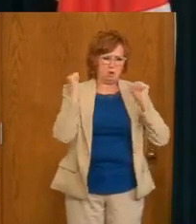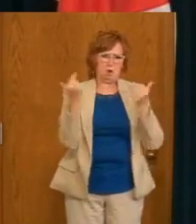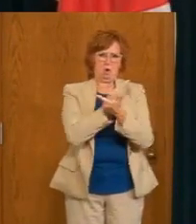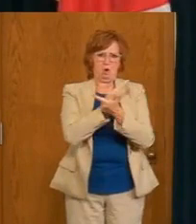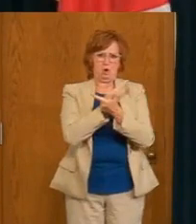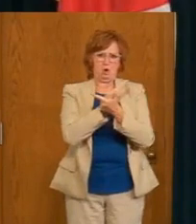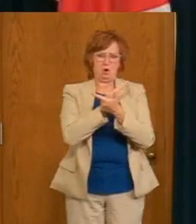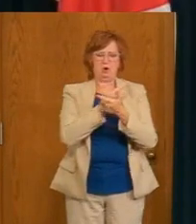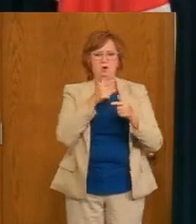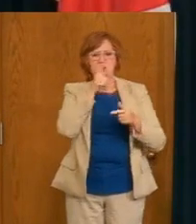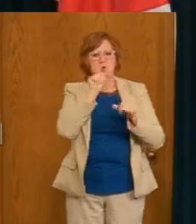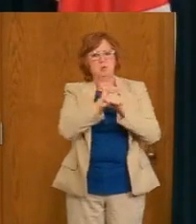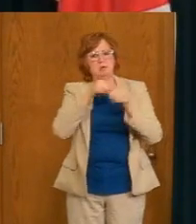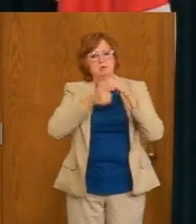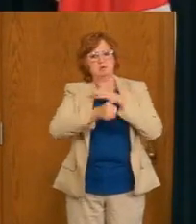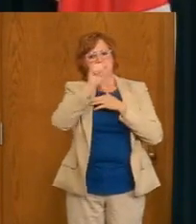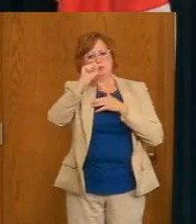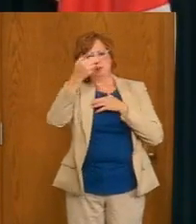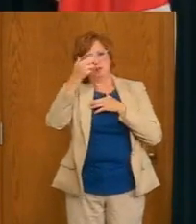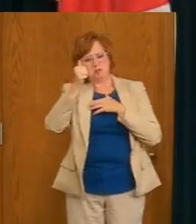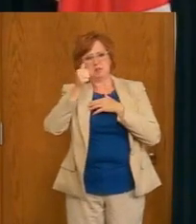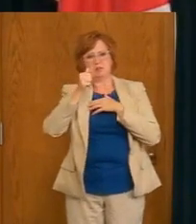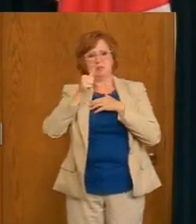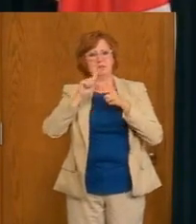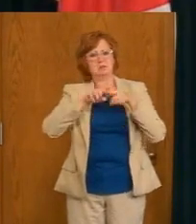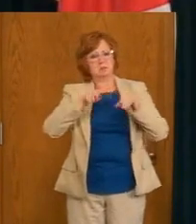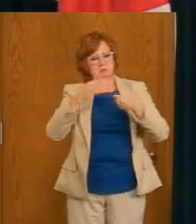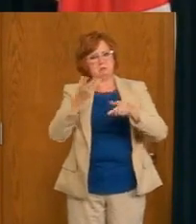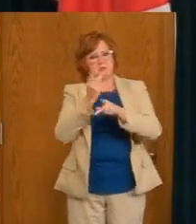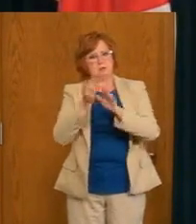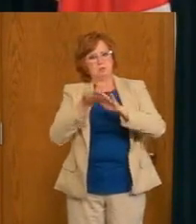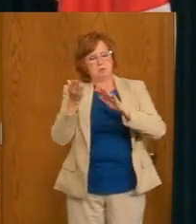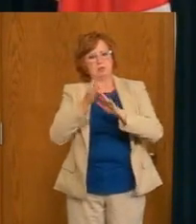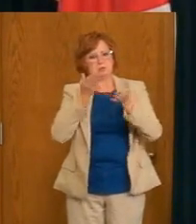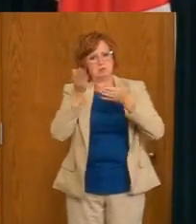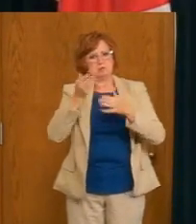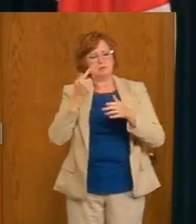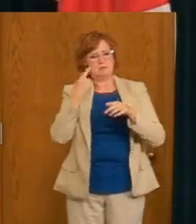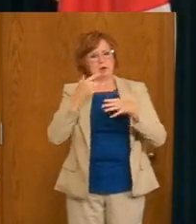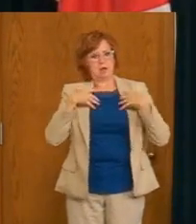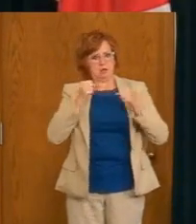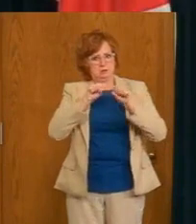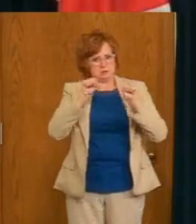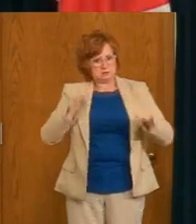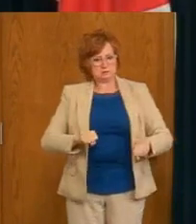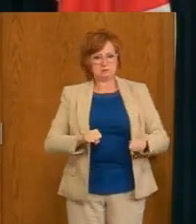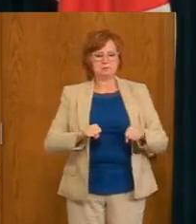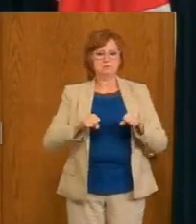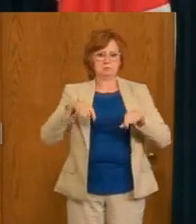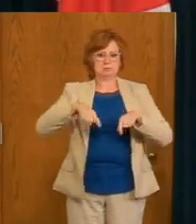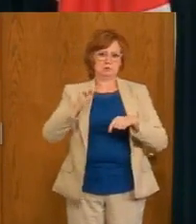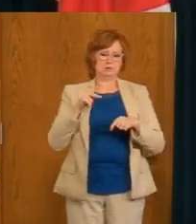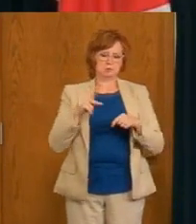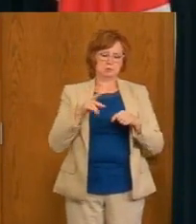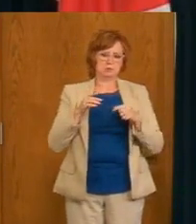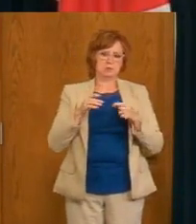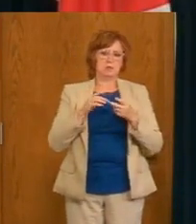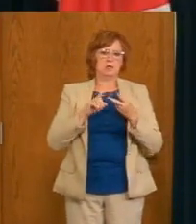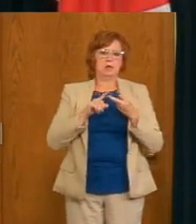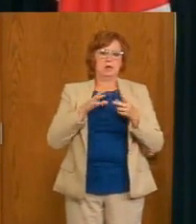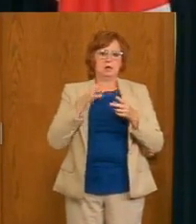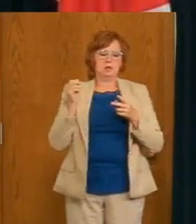Saskatchewan Health Authority to provide the services that we expect in our healthcare system, our publicly funded healthcare system here in Saskatchewan.